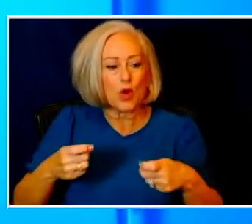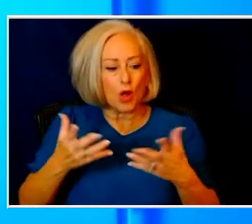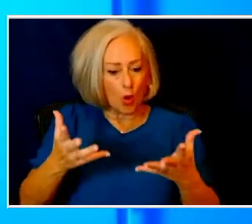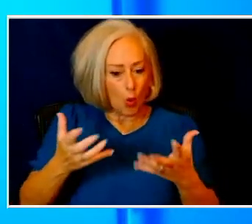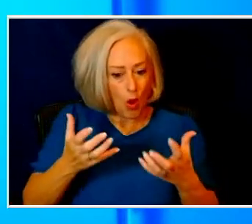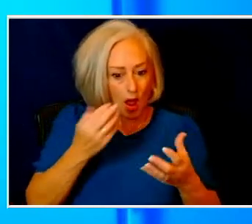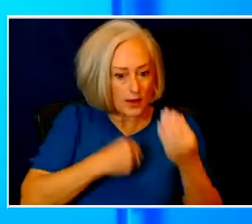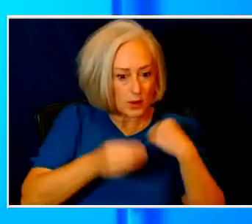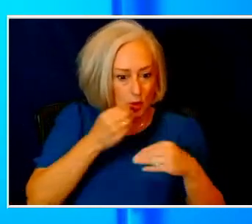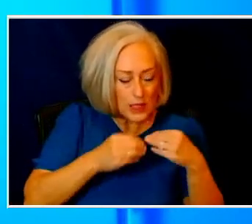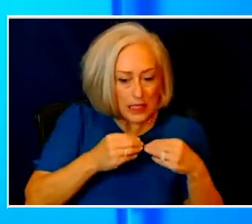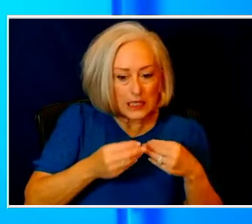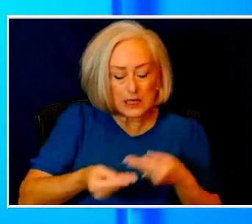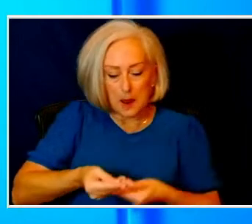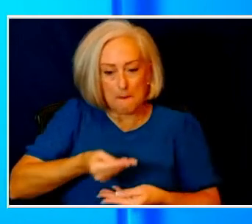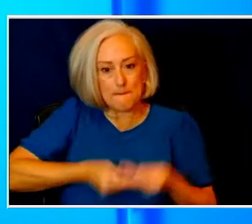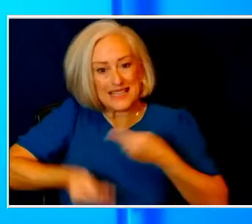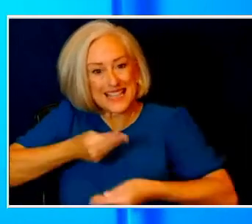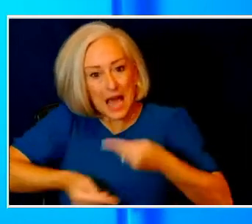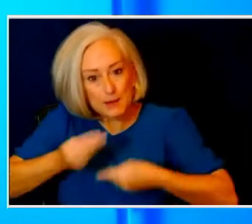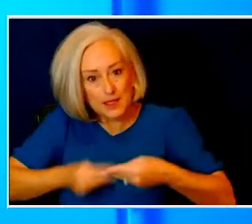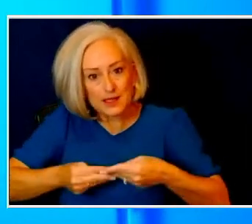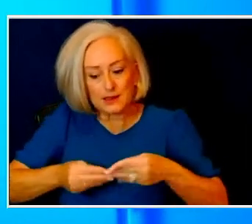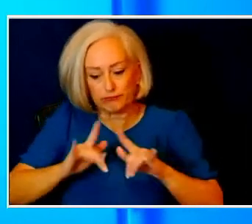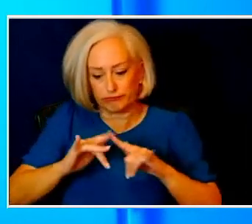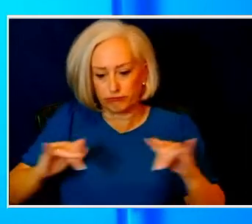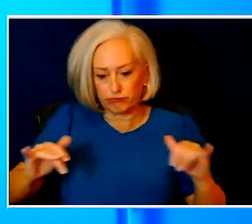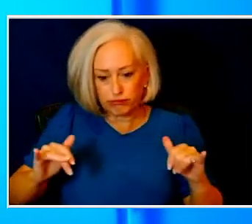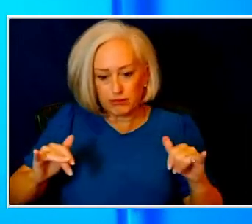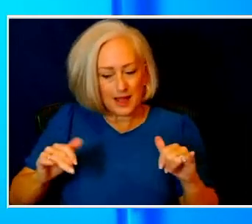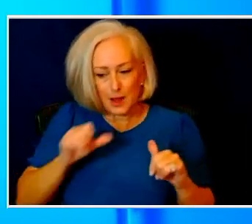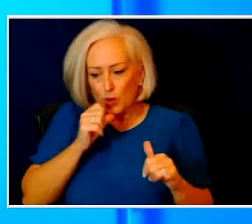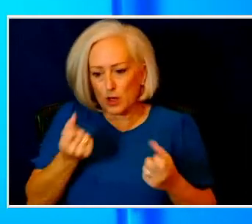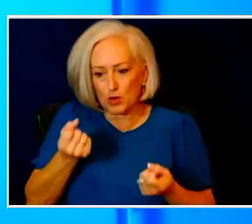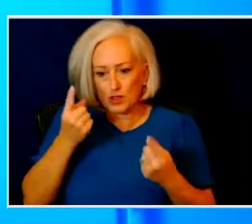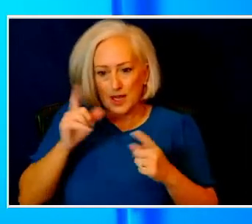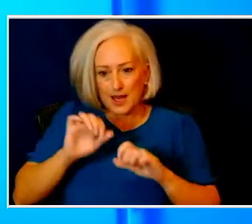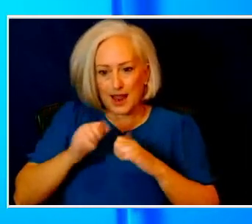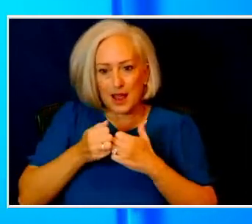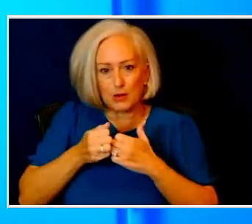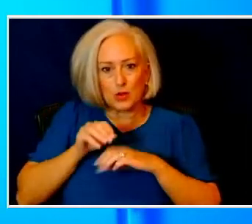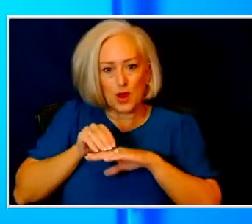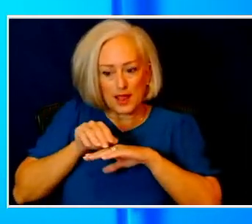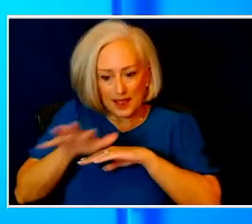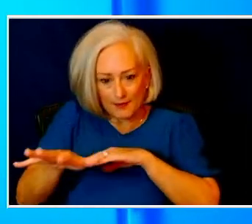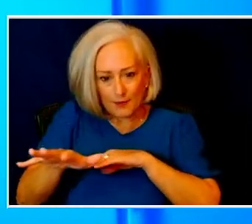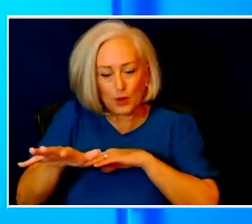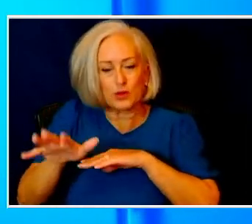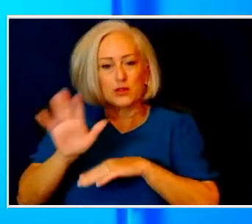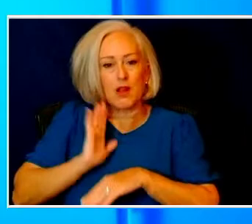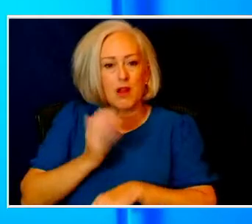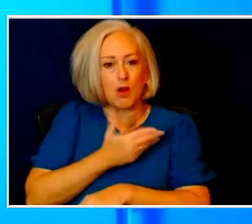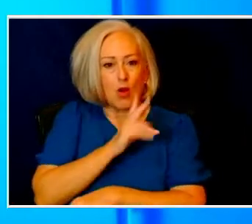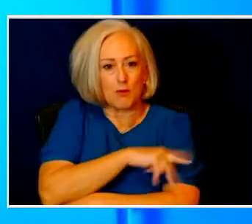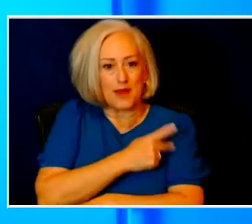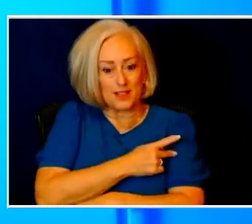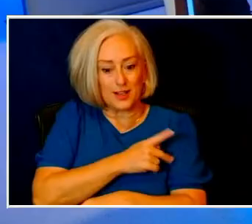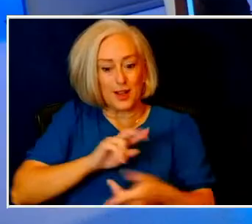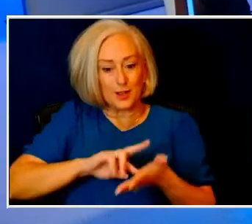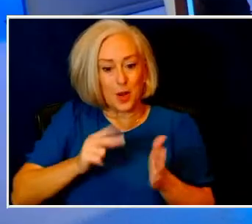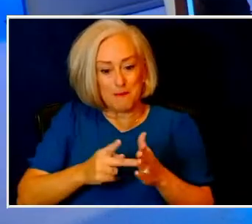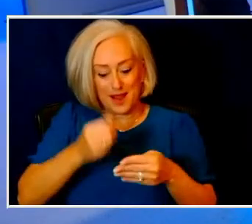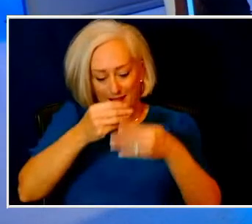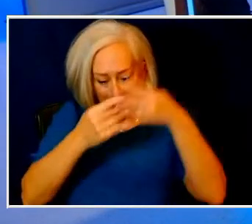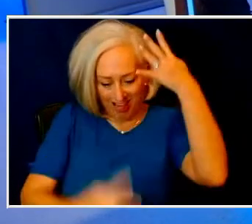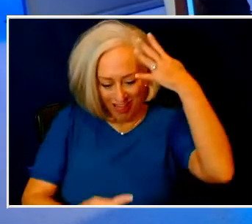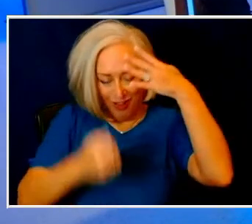we really don't understand how to help influence for our patients. So I would say all of the above is my answer. So that's a